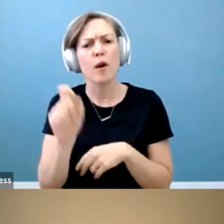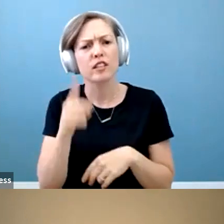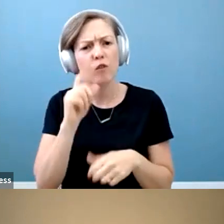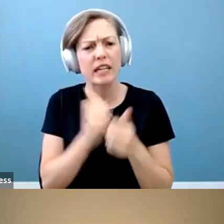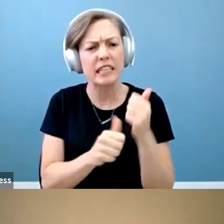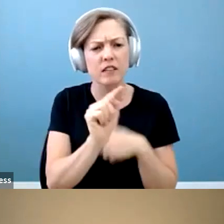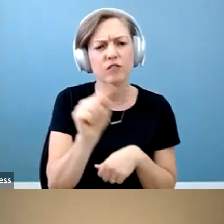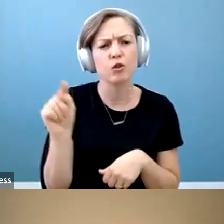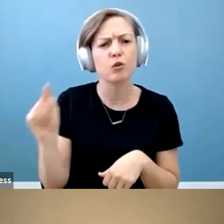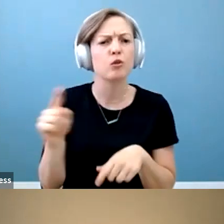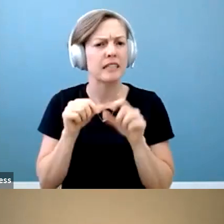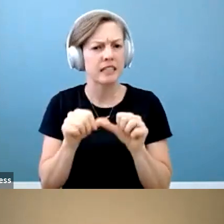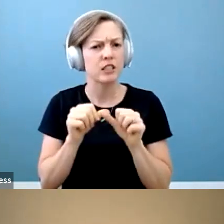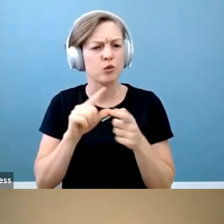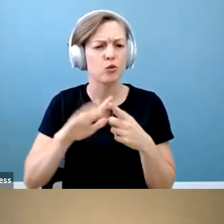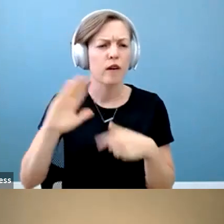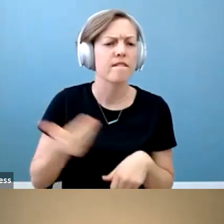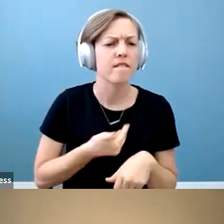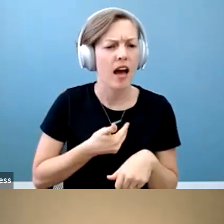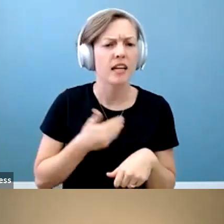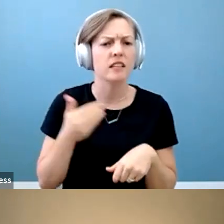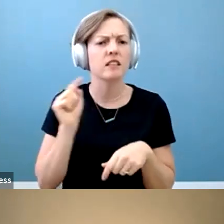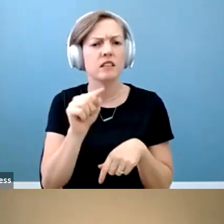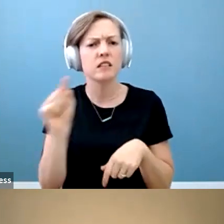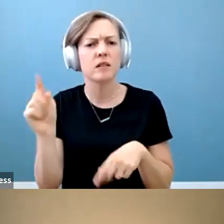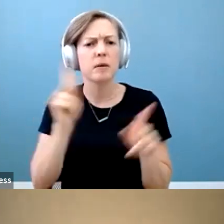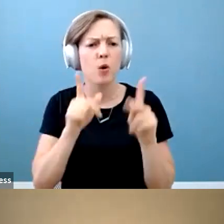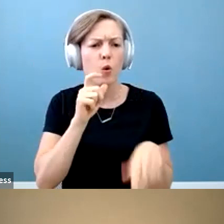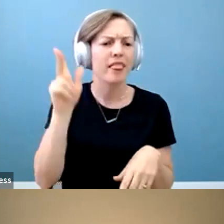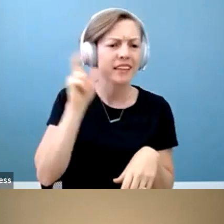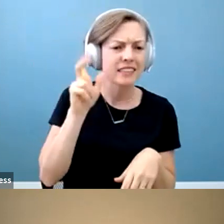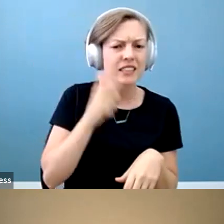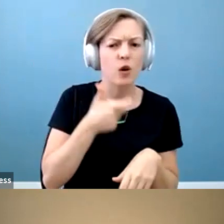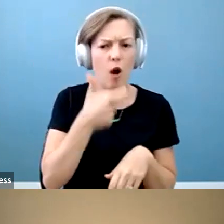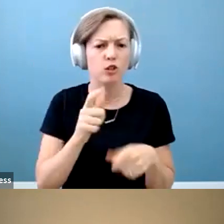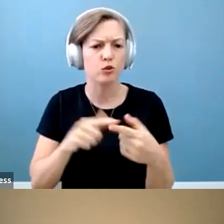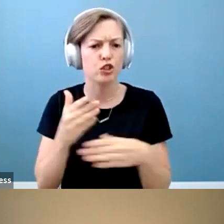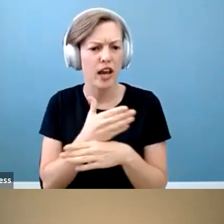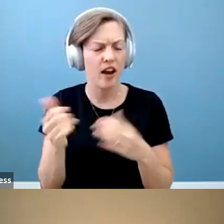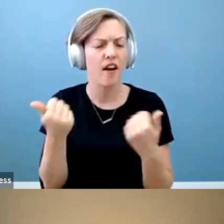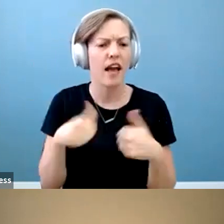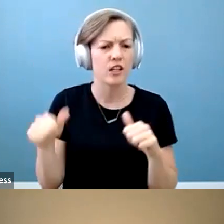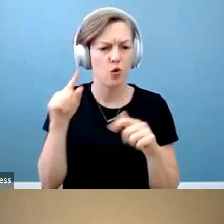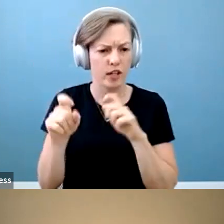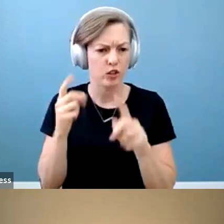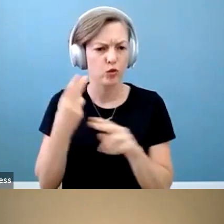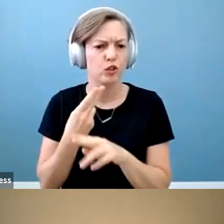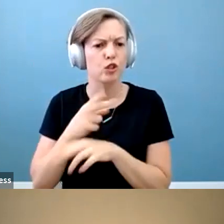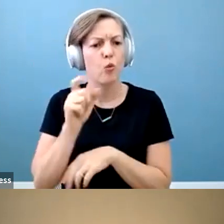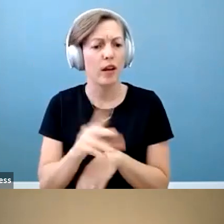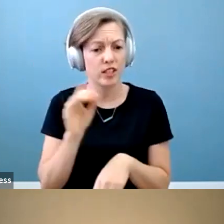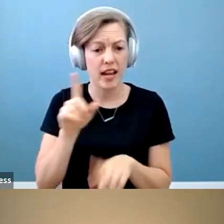and continue to invite folks listening and watching to share any questions using the question and